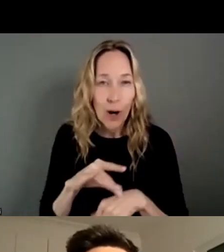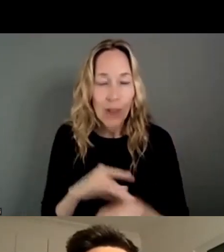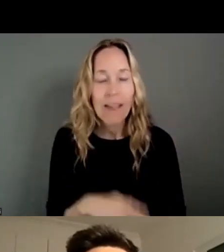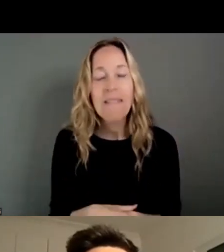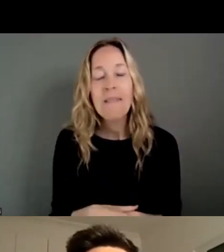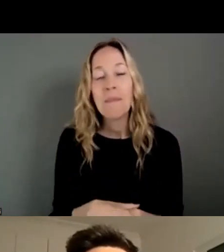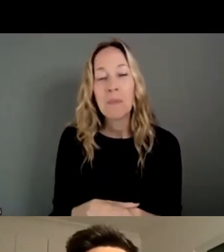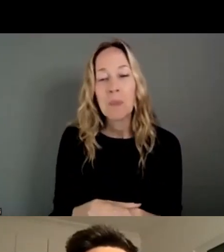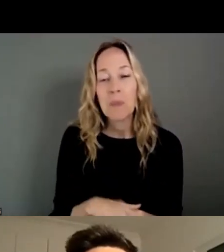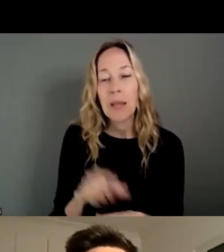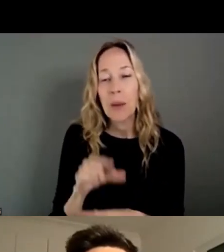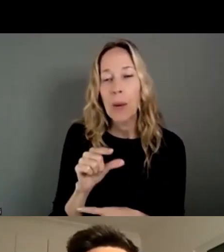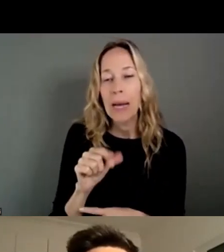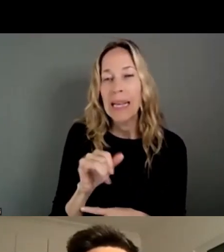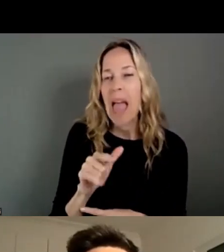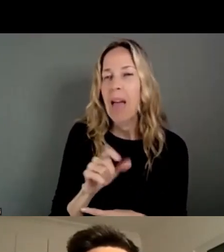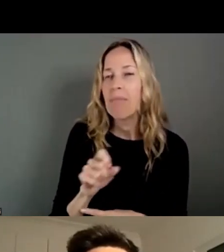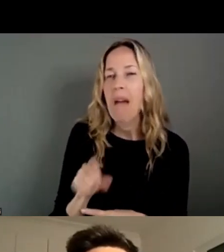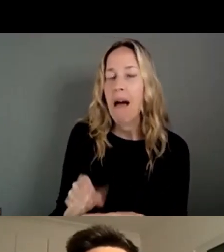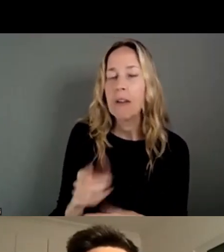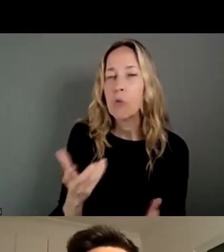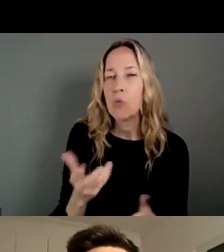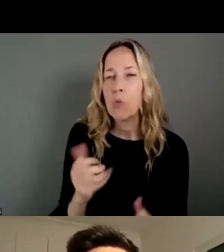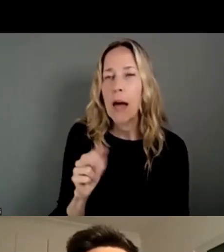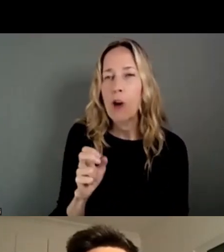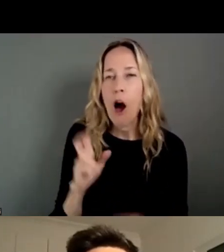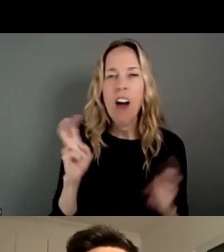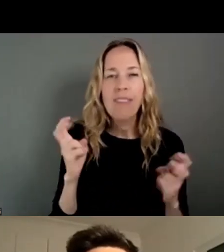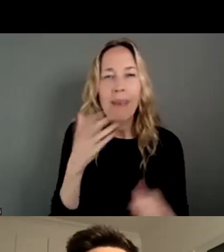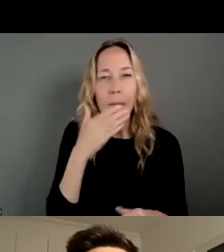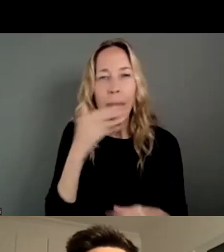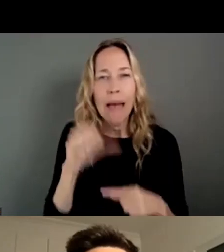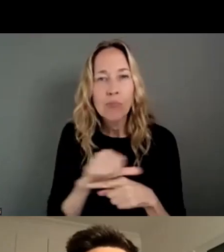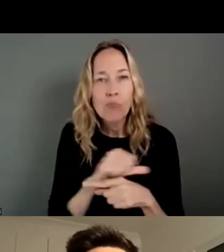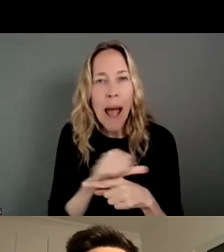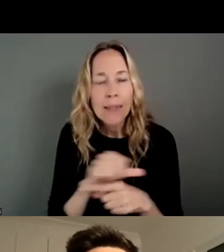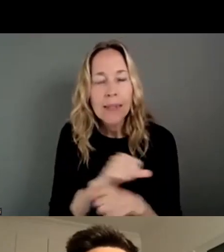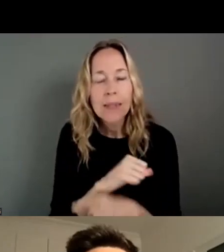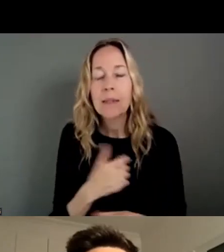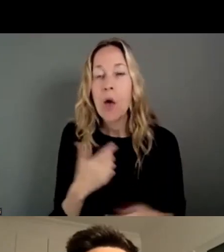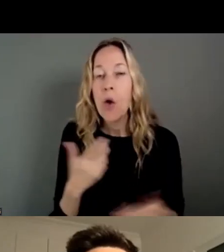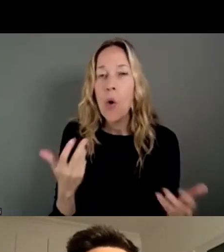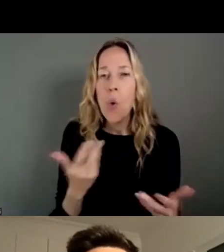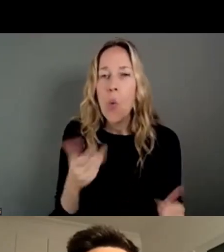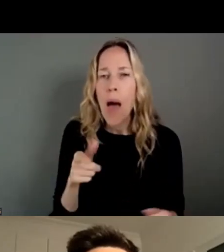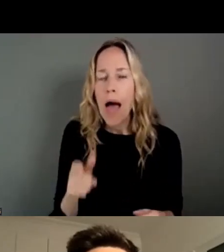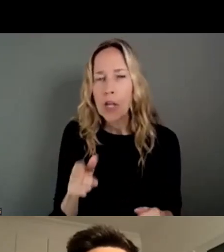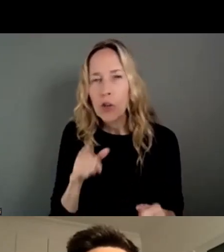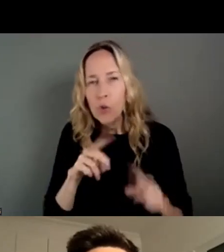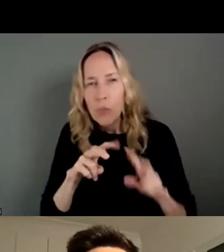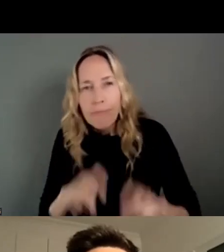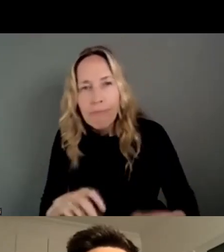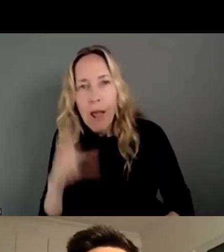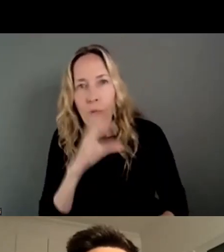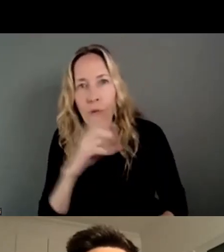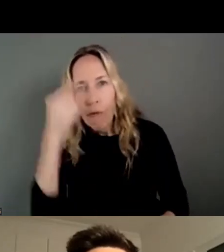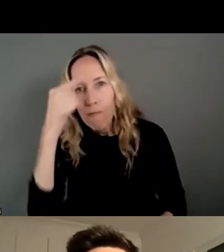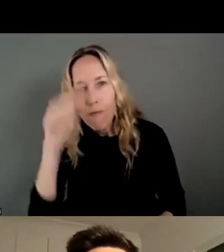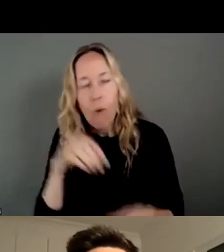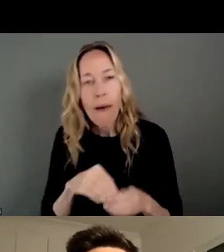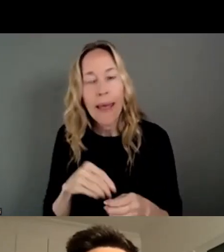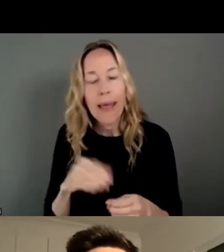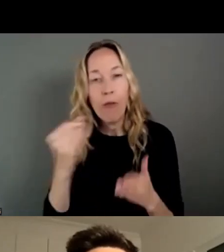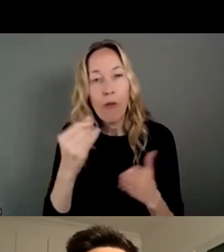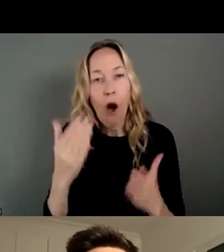best practices and the things that you look for or you really appreciate in artists in terms of the kind of